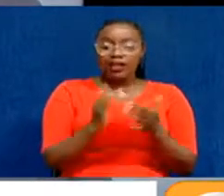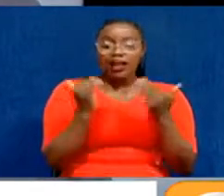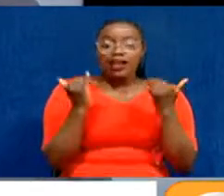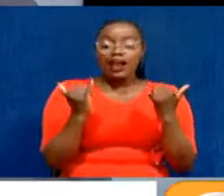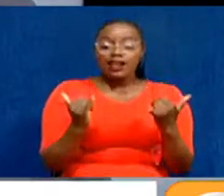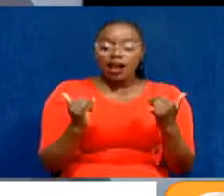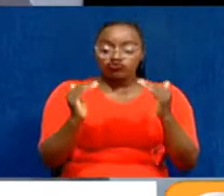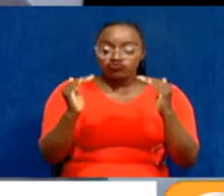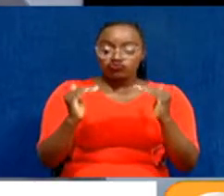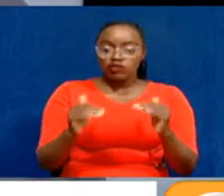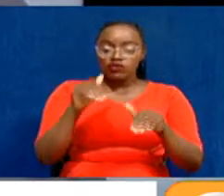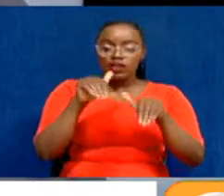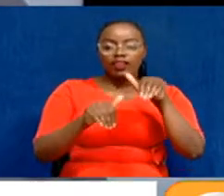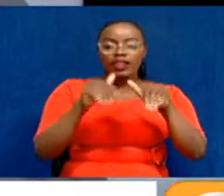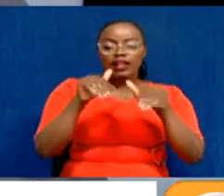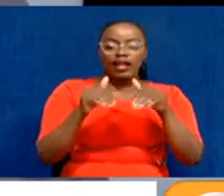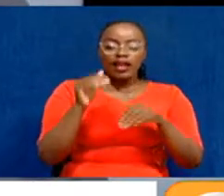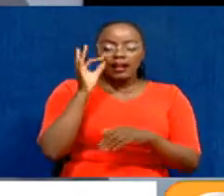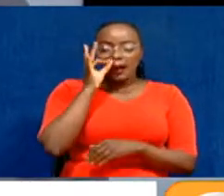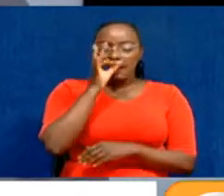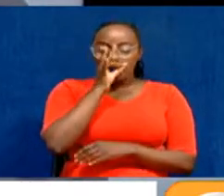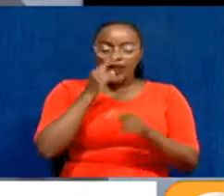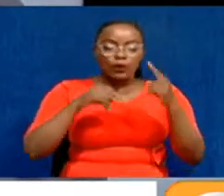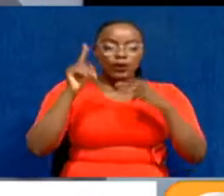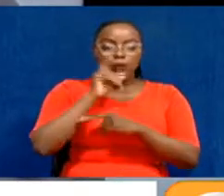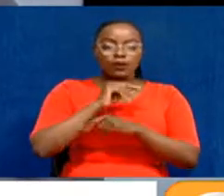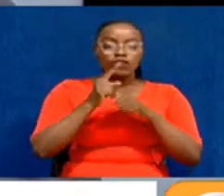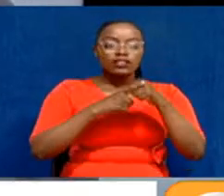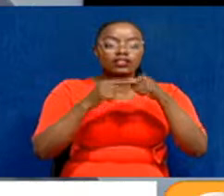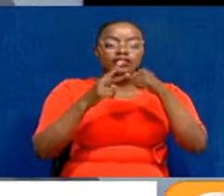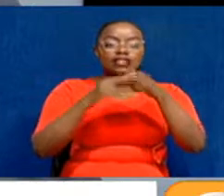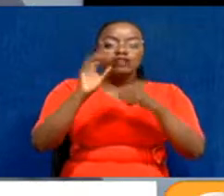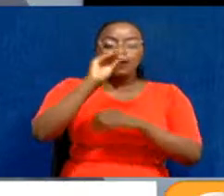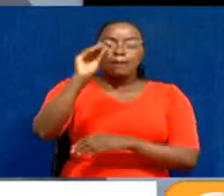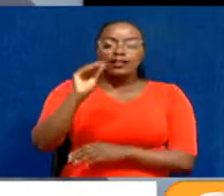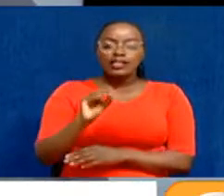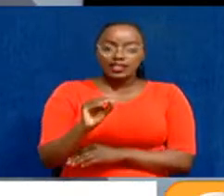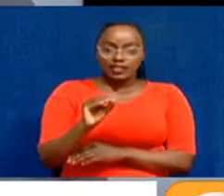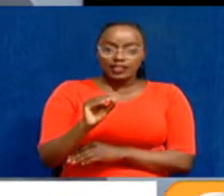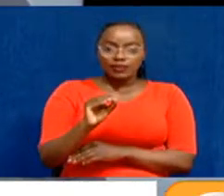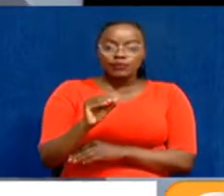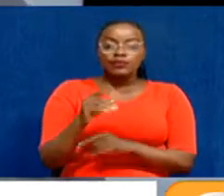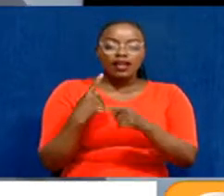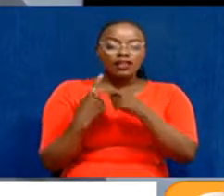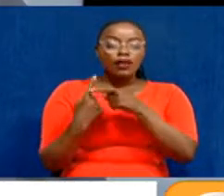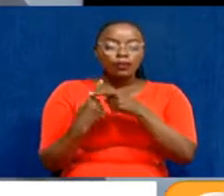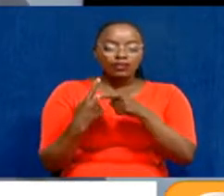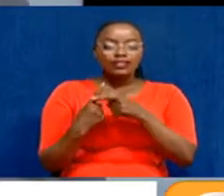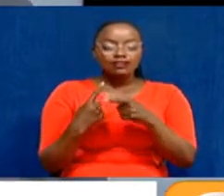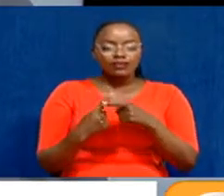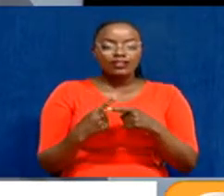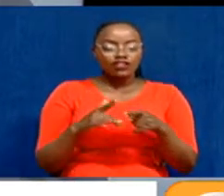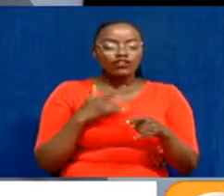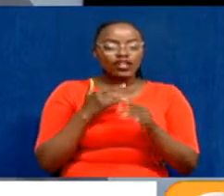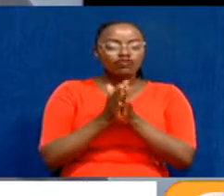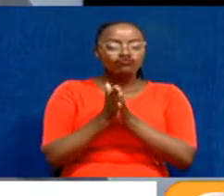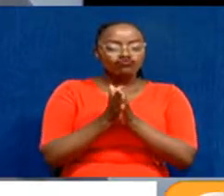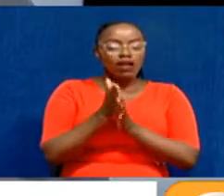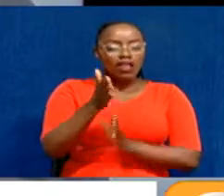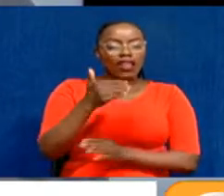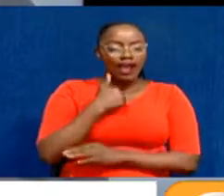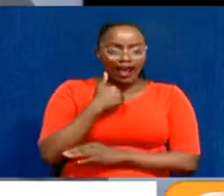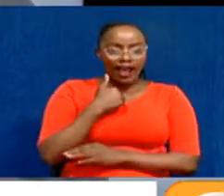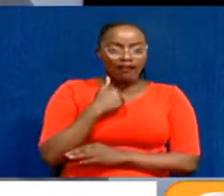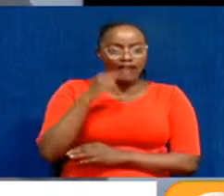now the elections, and Mwai Kibaki won with 67%. And the optimism was there. And I think at that time,